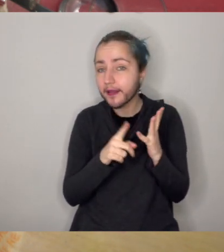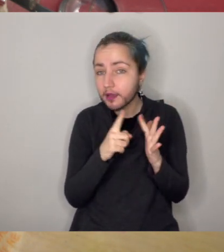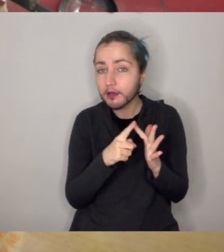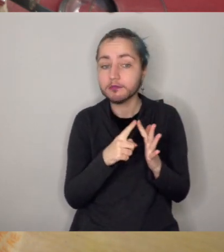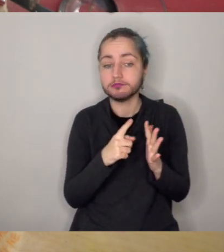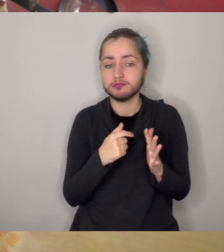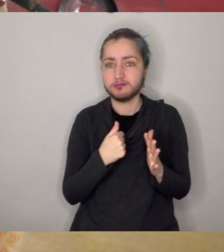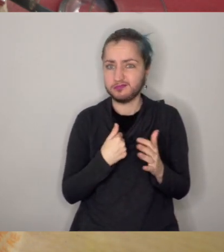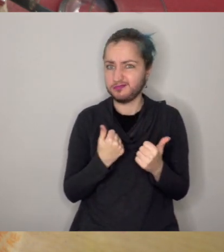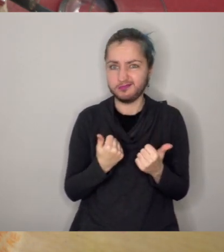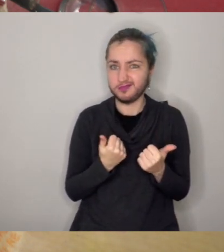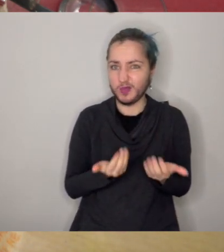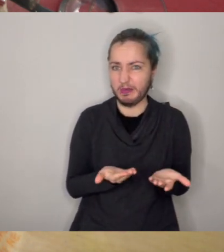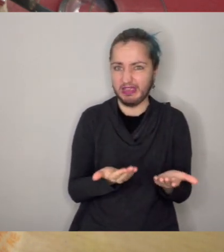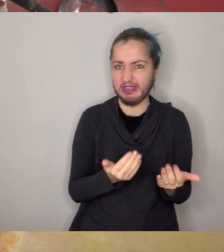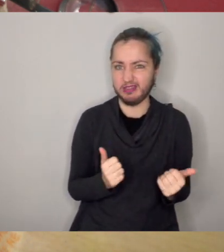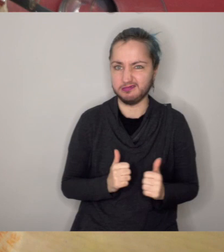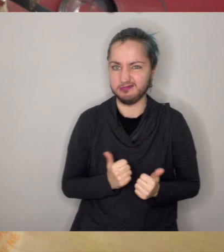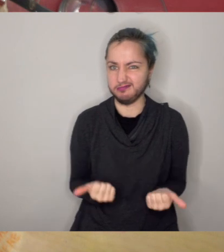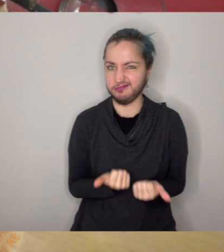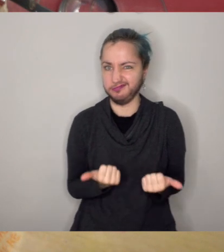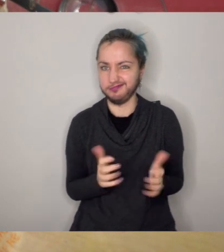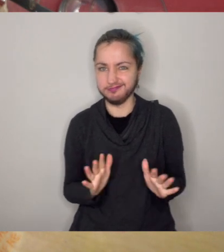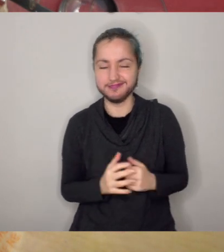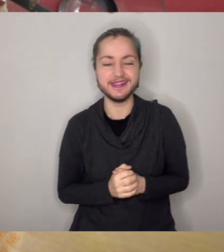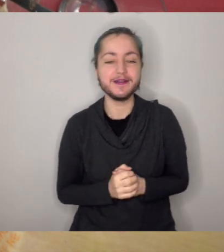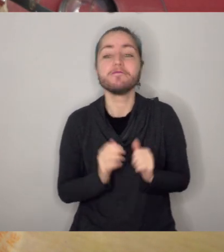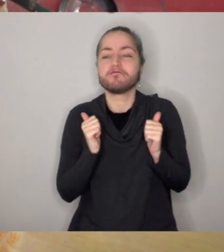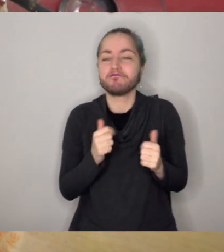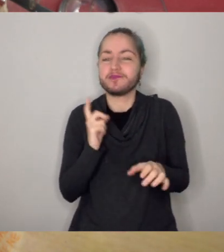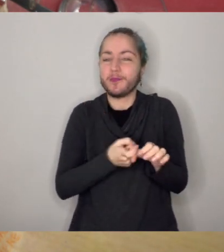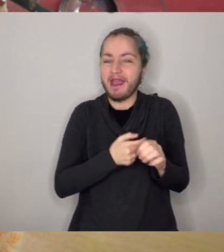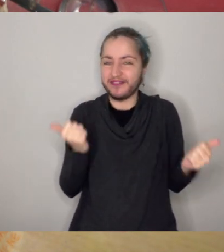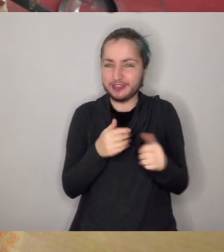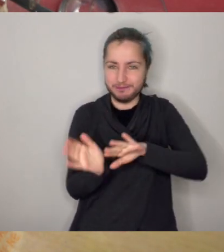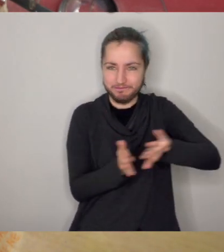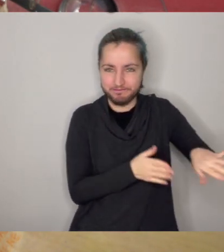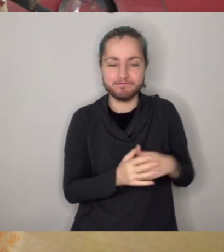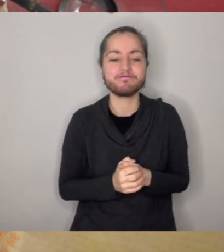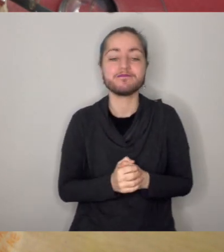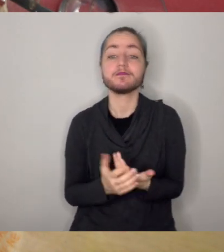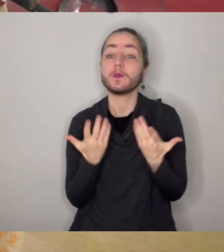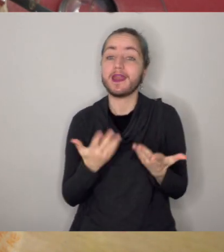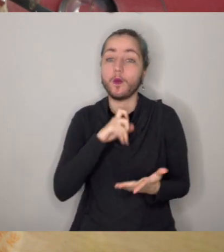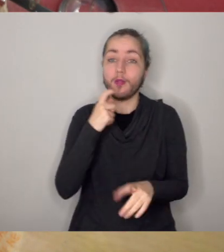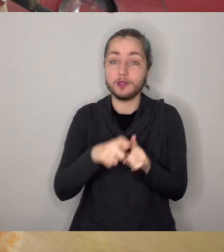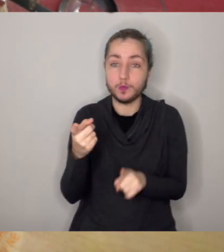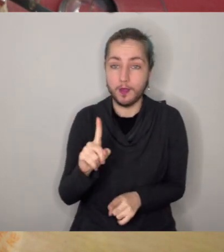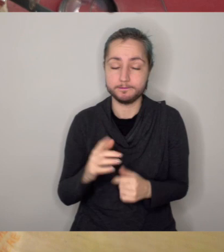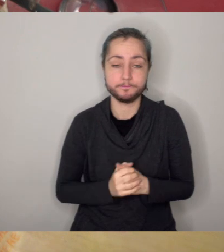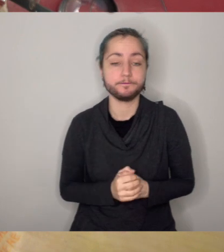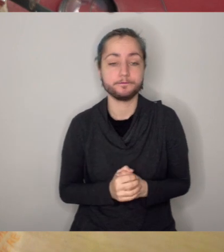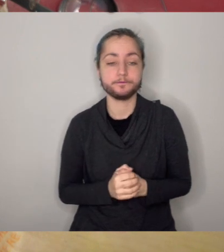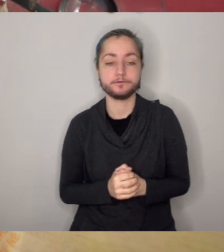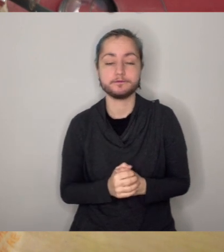meringues. I am not very good at baking. So, okay, done with your eggs. Now